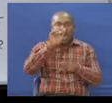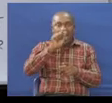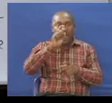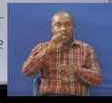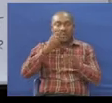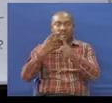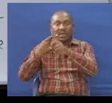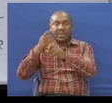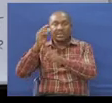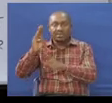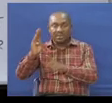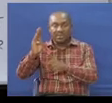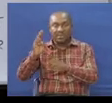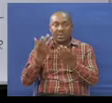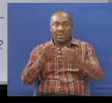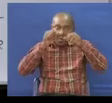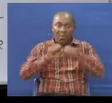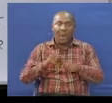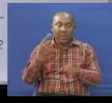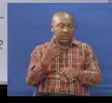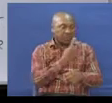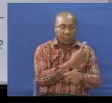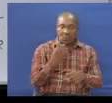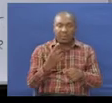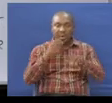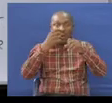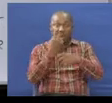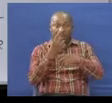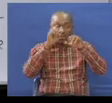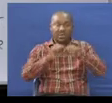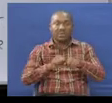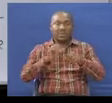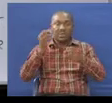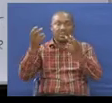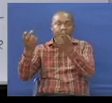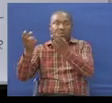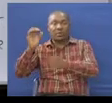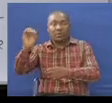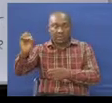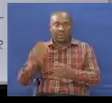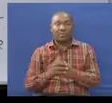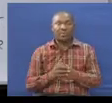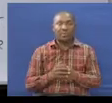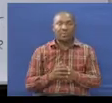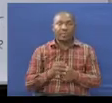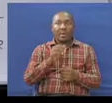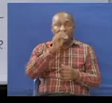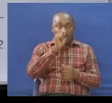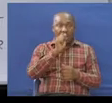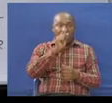or ax plus b is equal to 0. Ax plus b is equal to